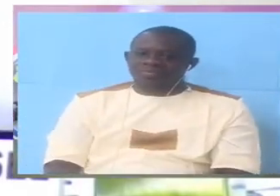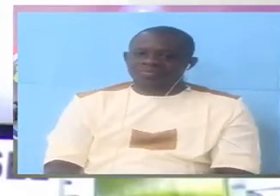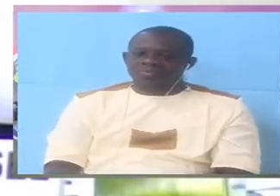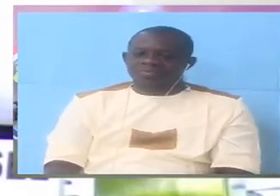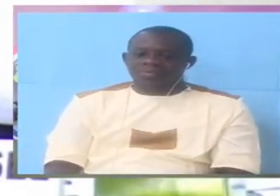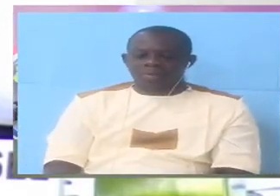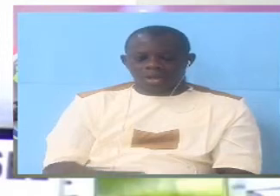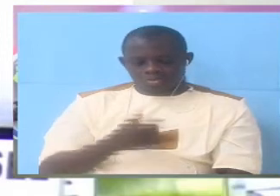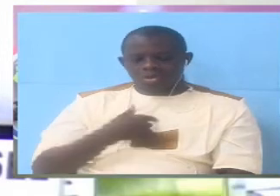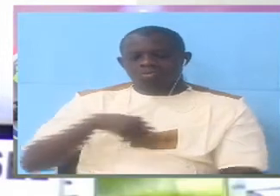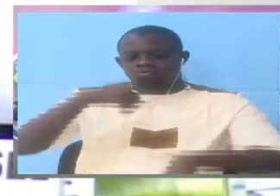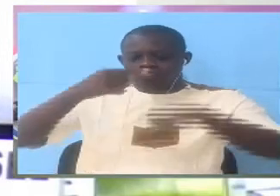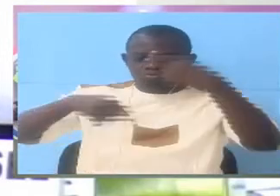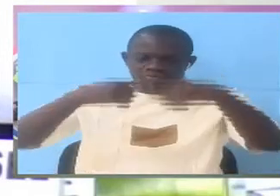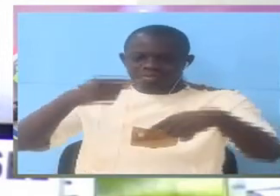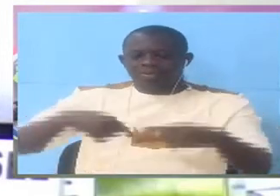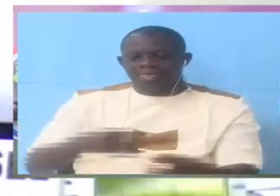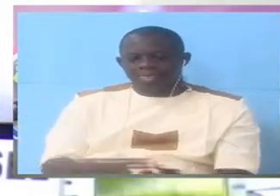I would proceed.